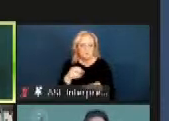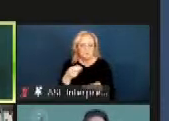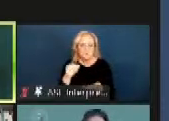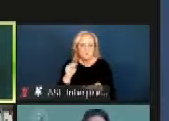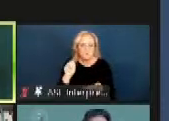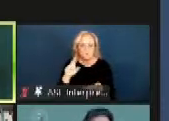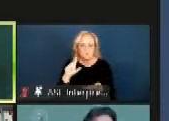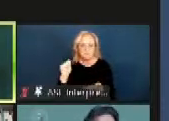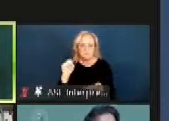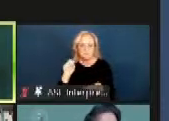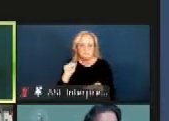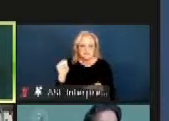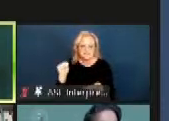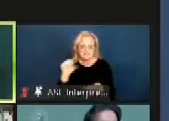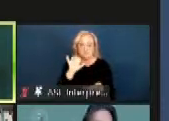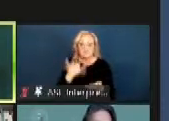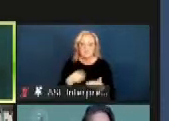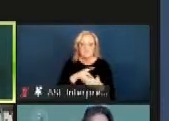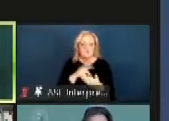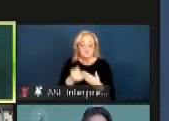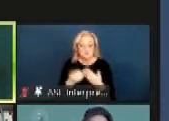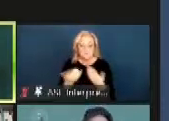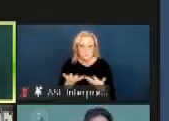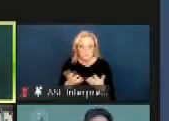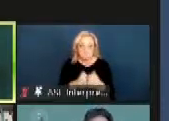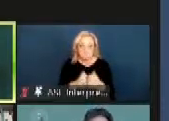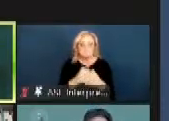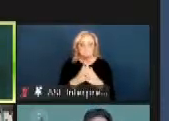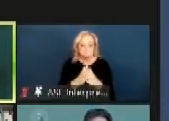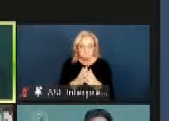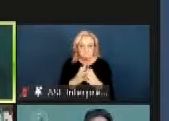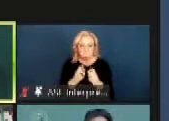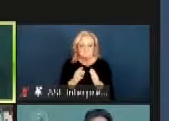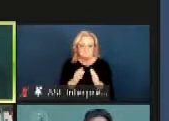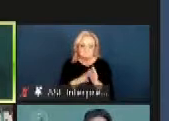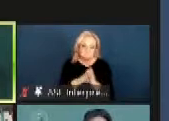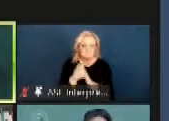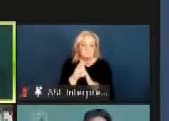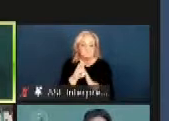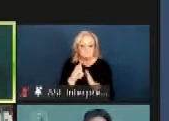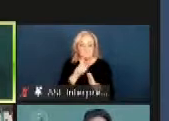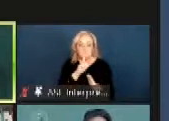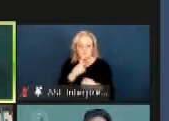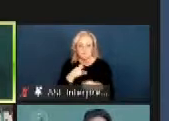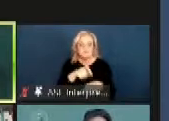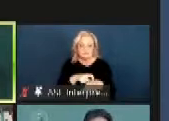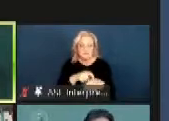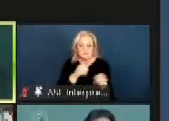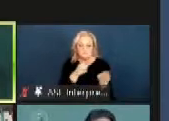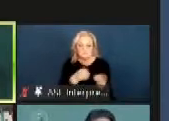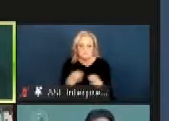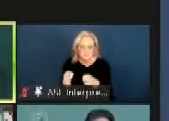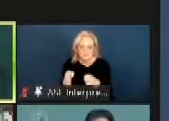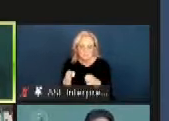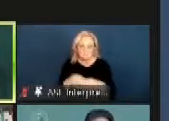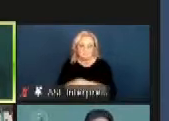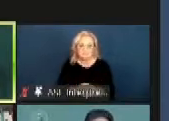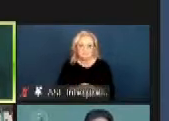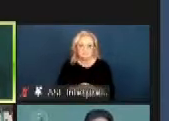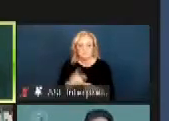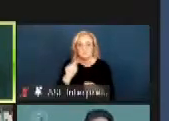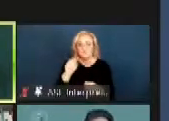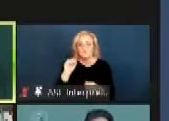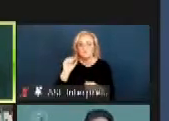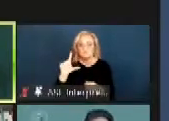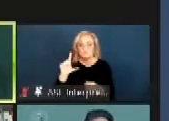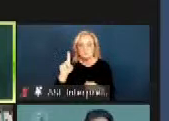of this project is to develop, implement, and pilot an adaptable, dynamic, real-time discharge planners toolkit. The toolkit is